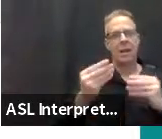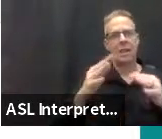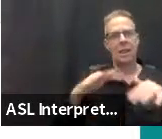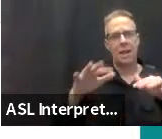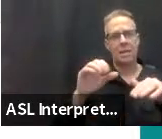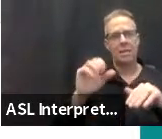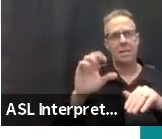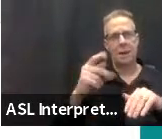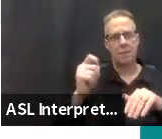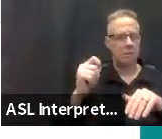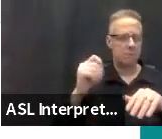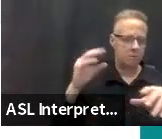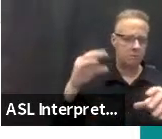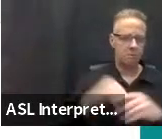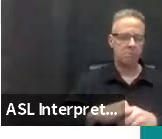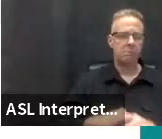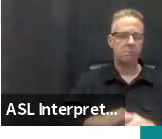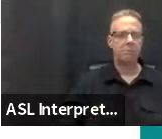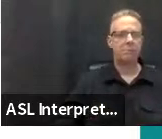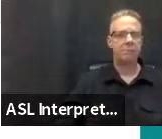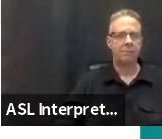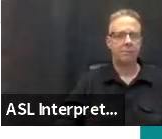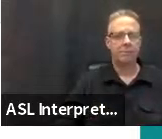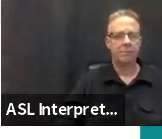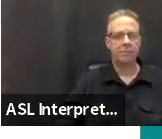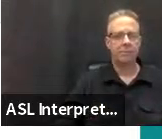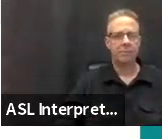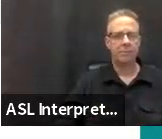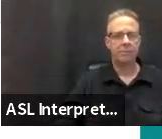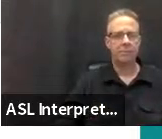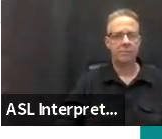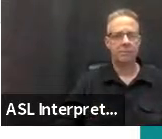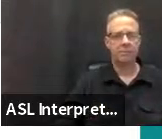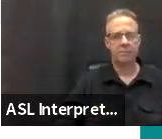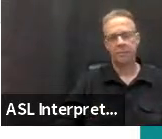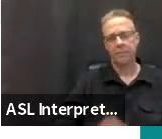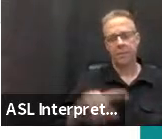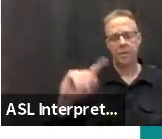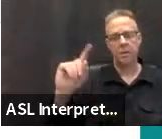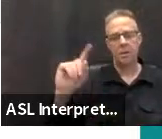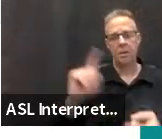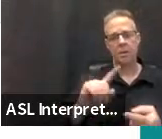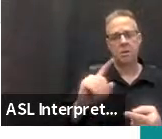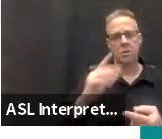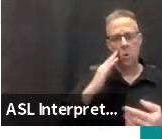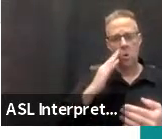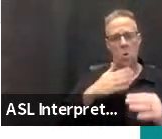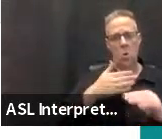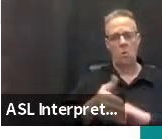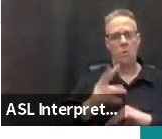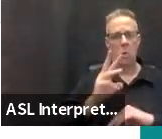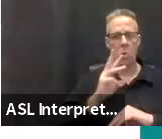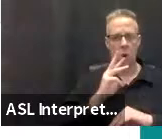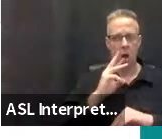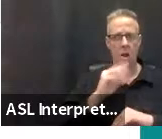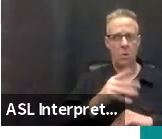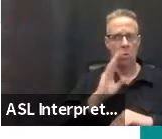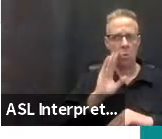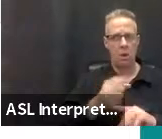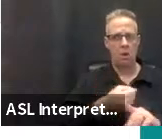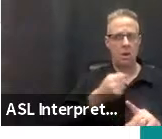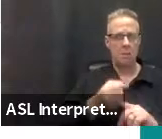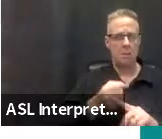landscaping, all of that. The other part of that is minimizing footprint over the water and the impacts that would have